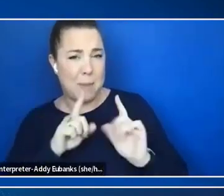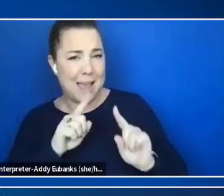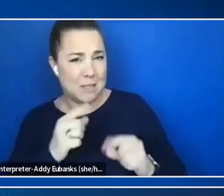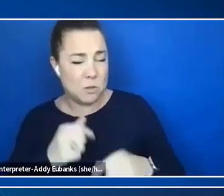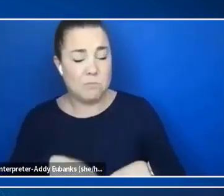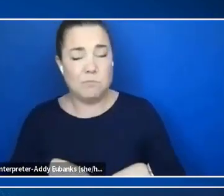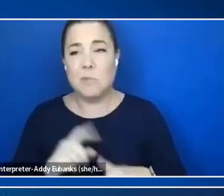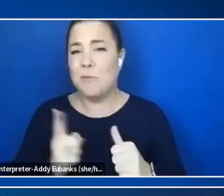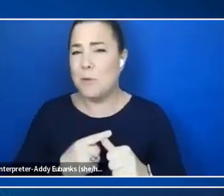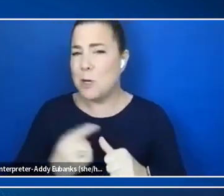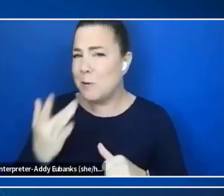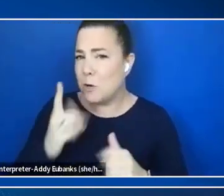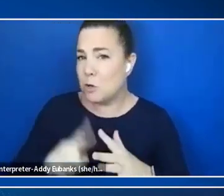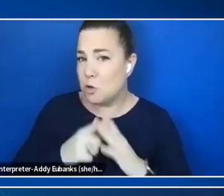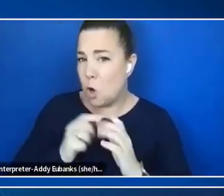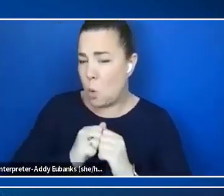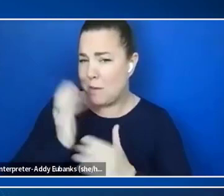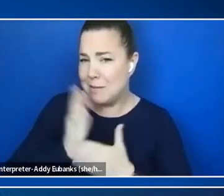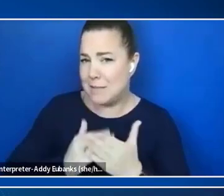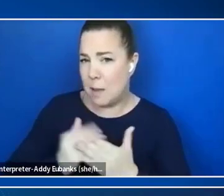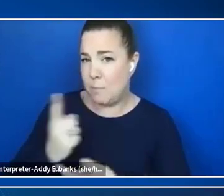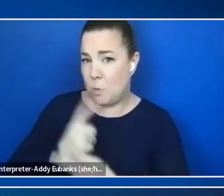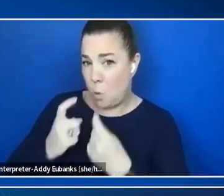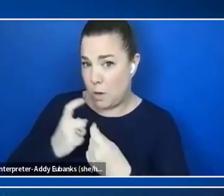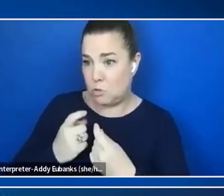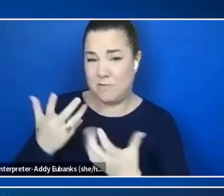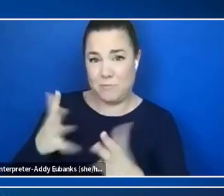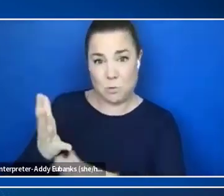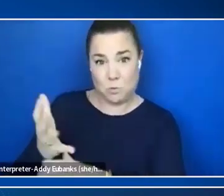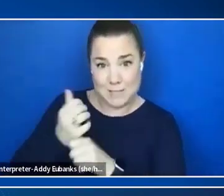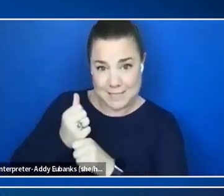those before moving on to those that we're receiving in real time.